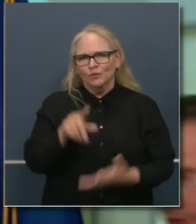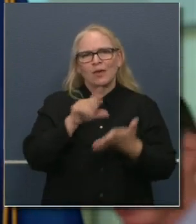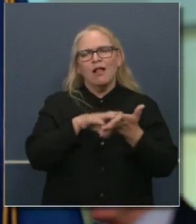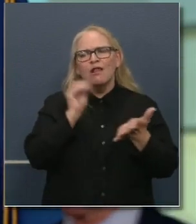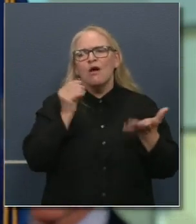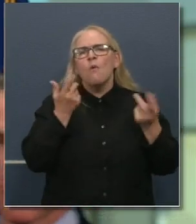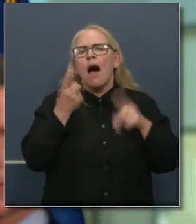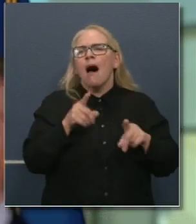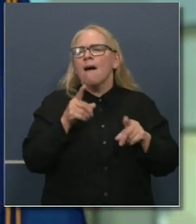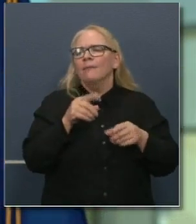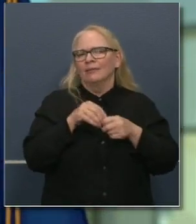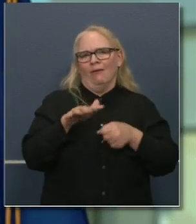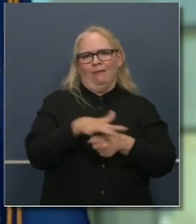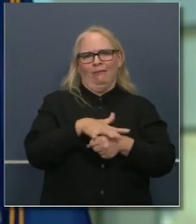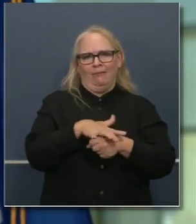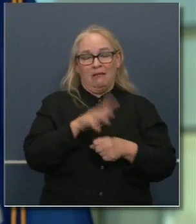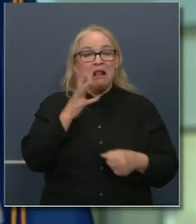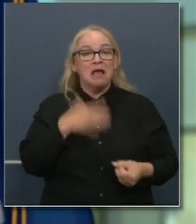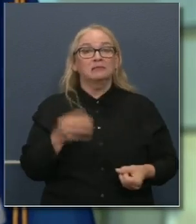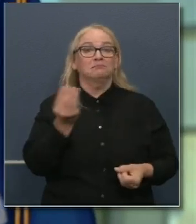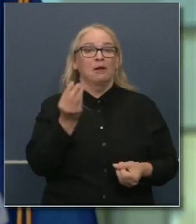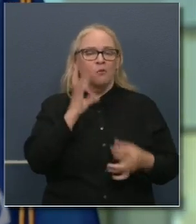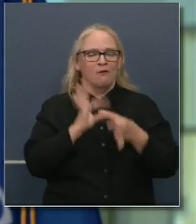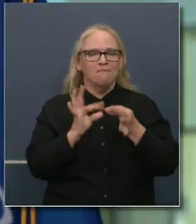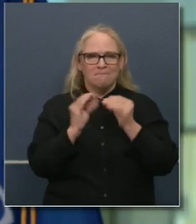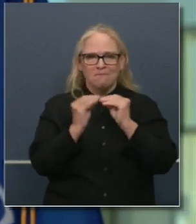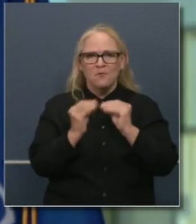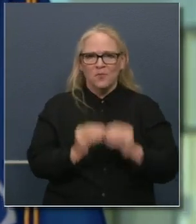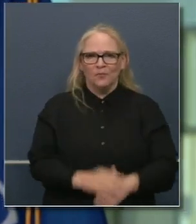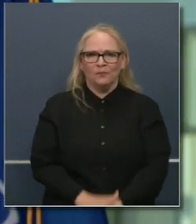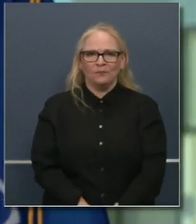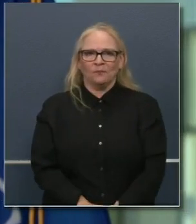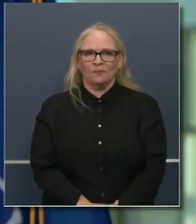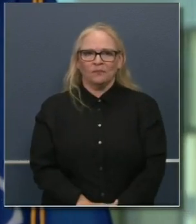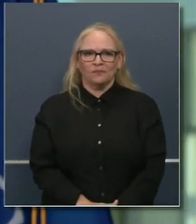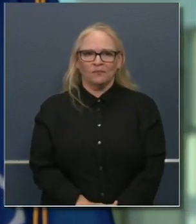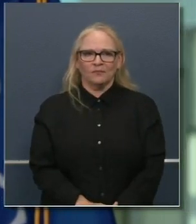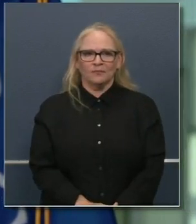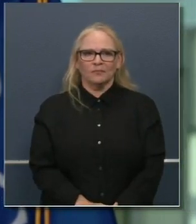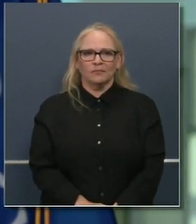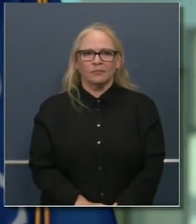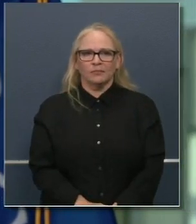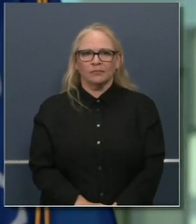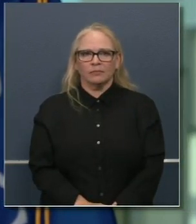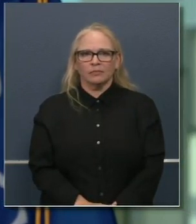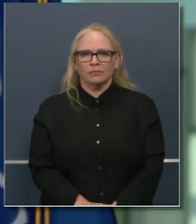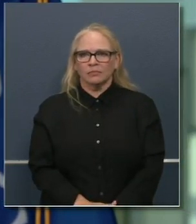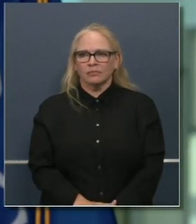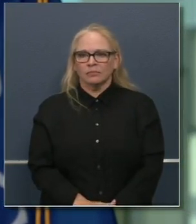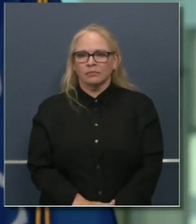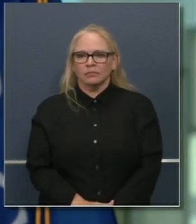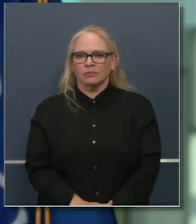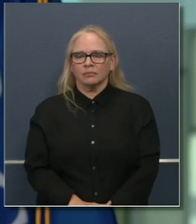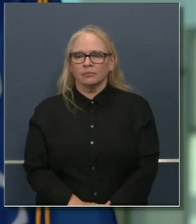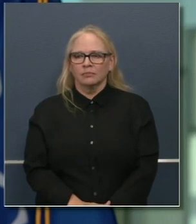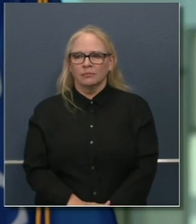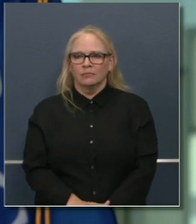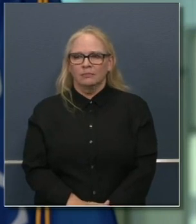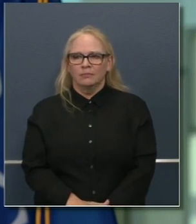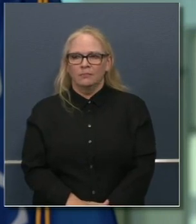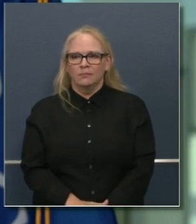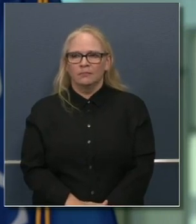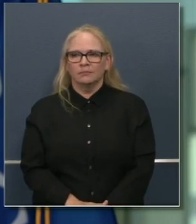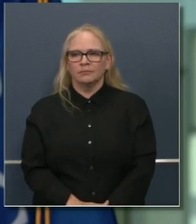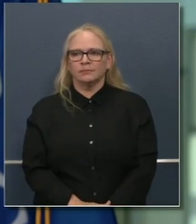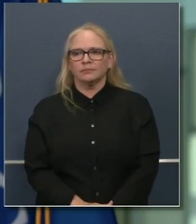And just to reinforce for folks, the positivity rate on the 7-day